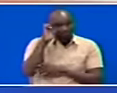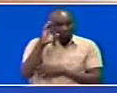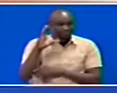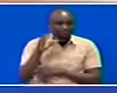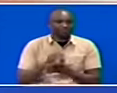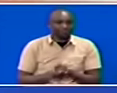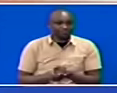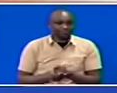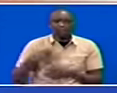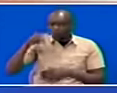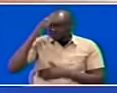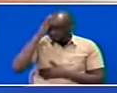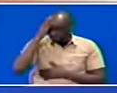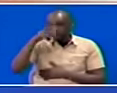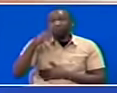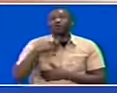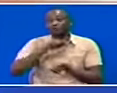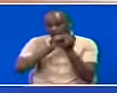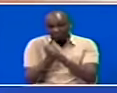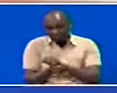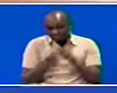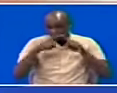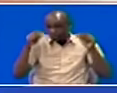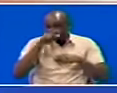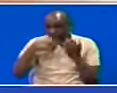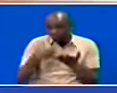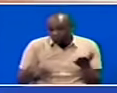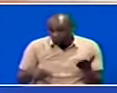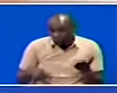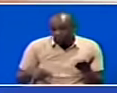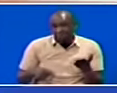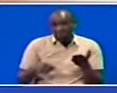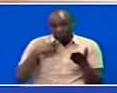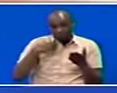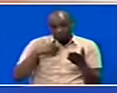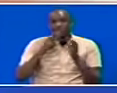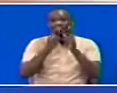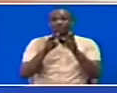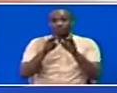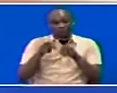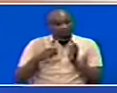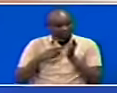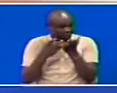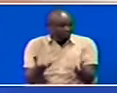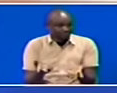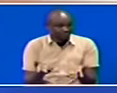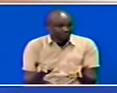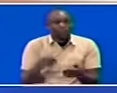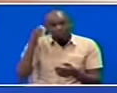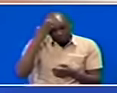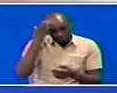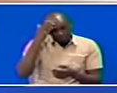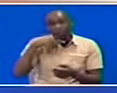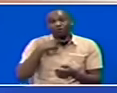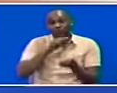we know they want to change the clause regarding transmission of results. We know they want to